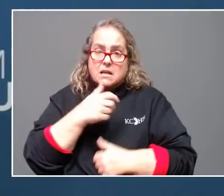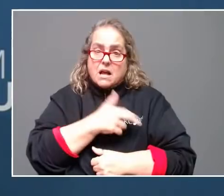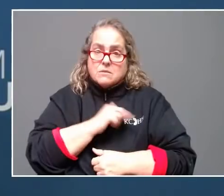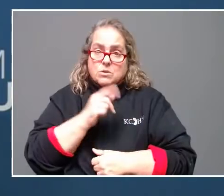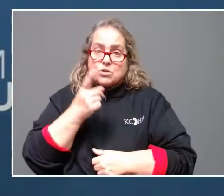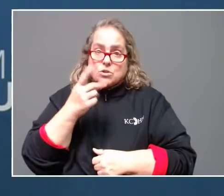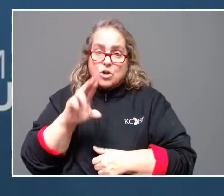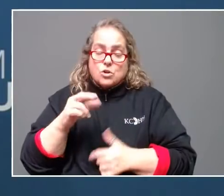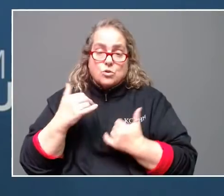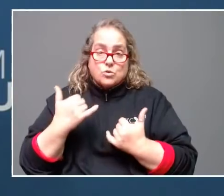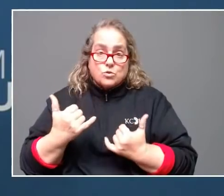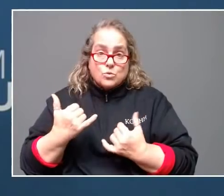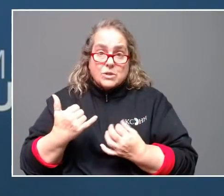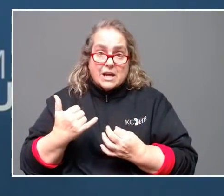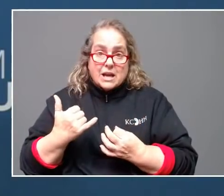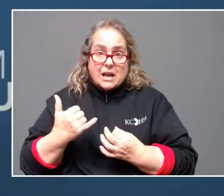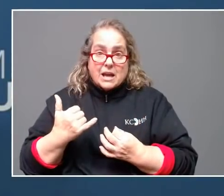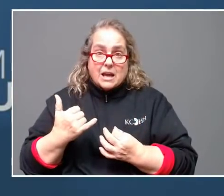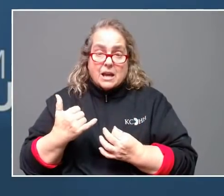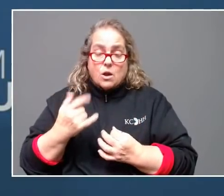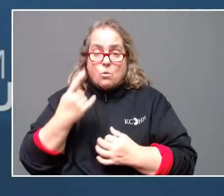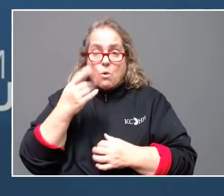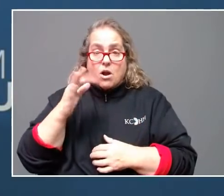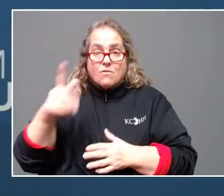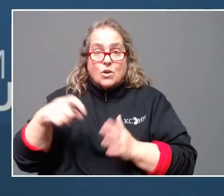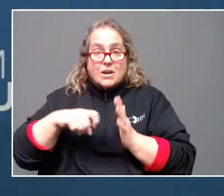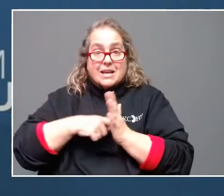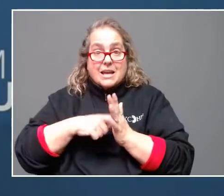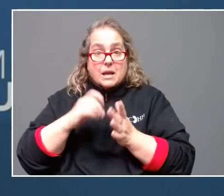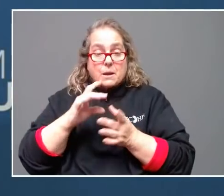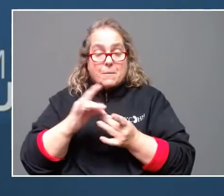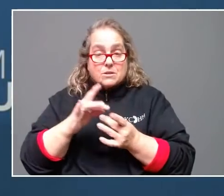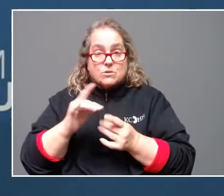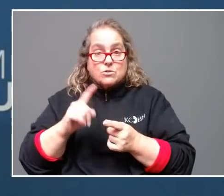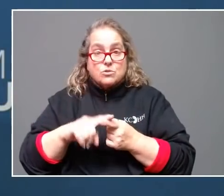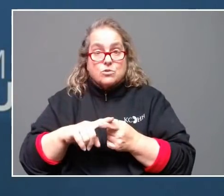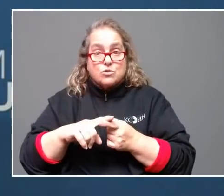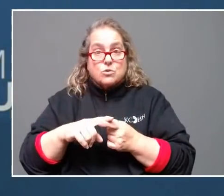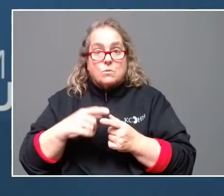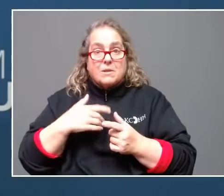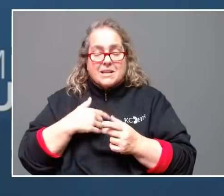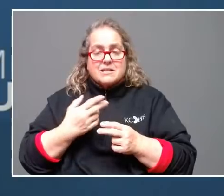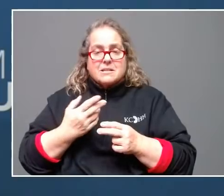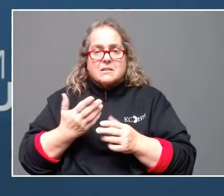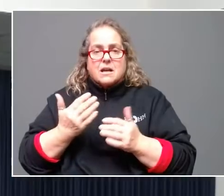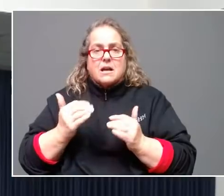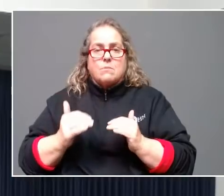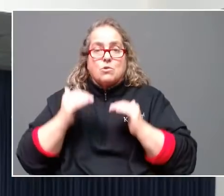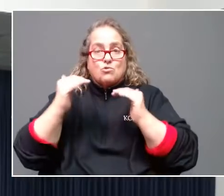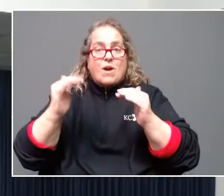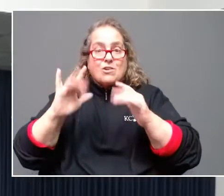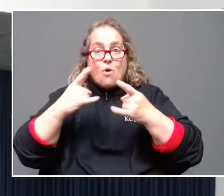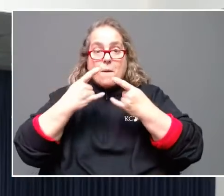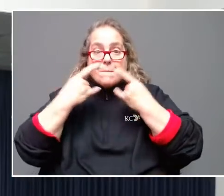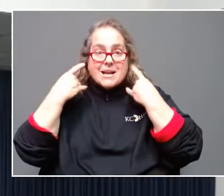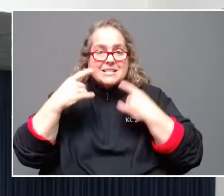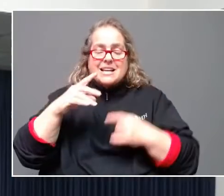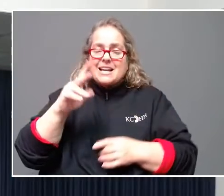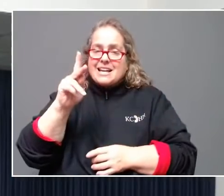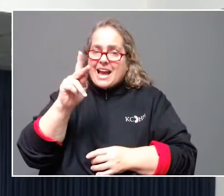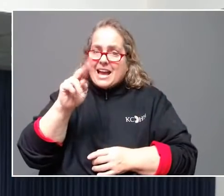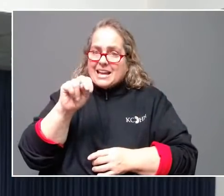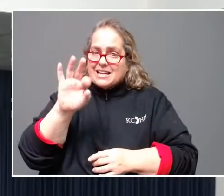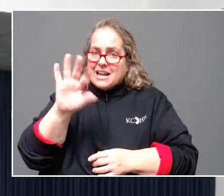today. One of their key messages was to upgrade your mask to a KN95 or an N95,